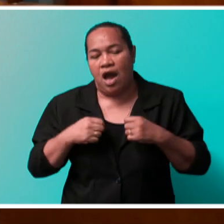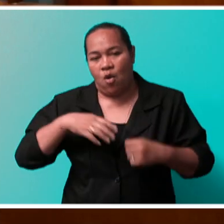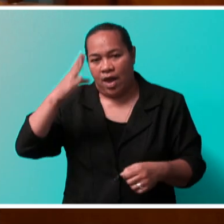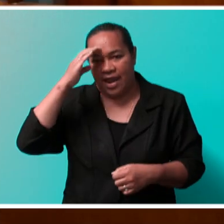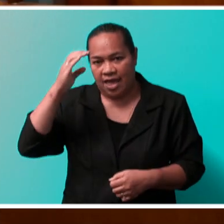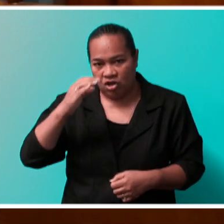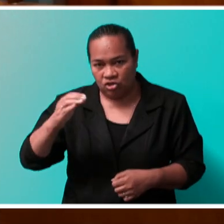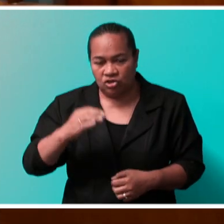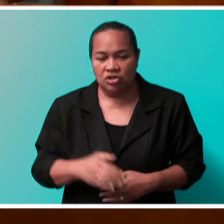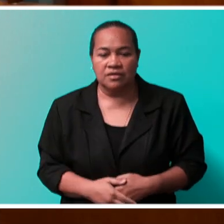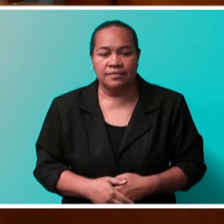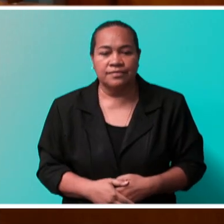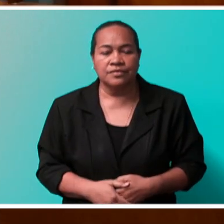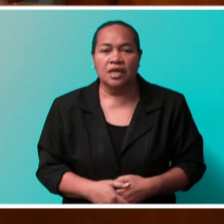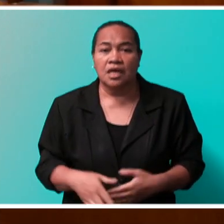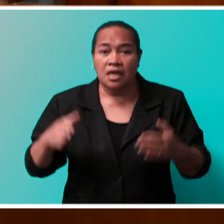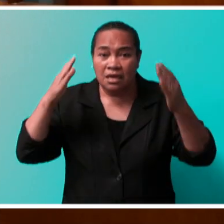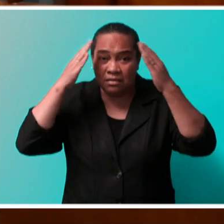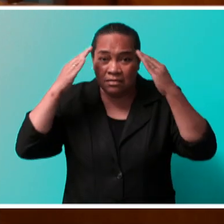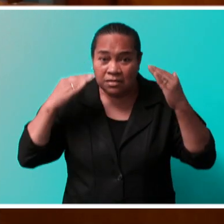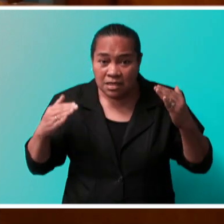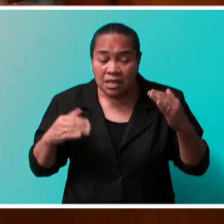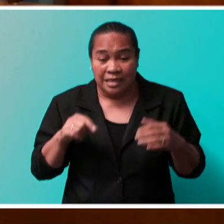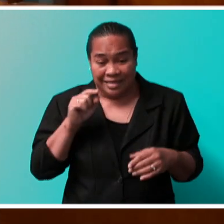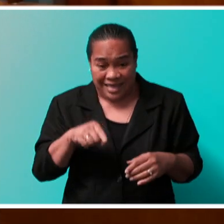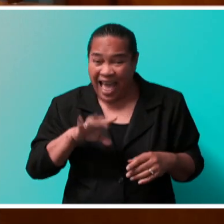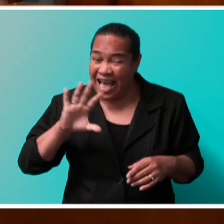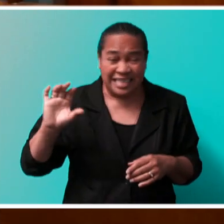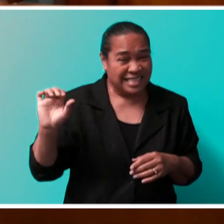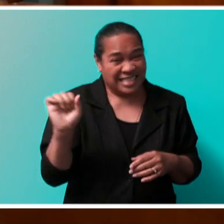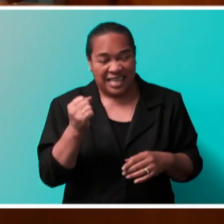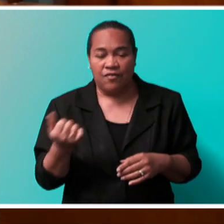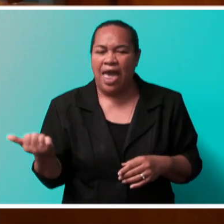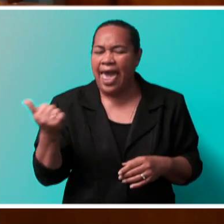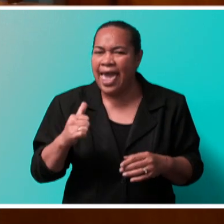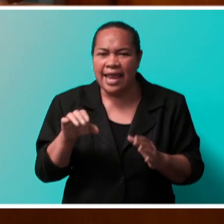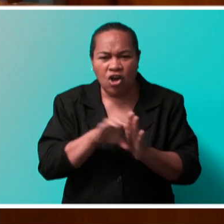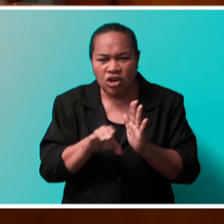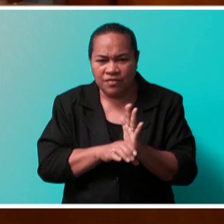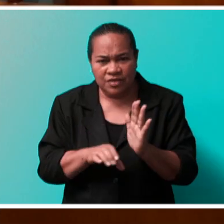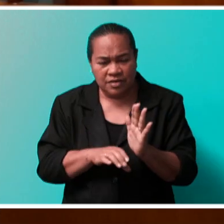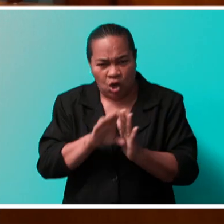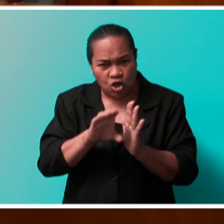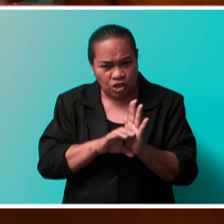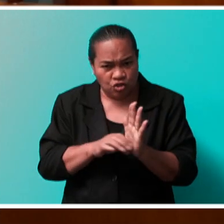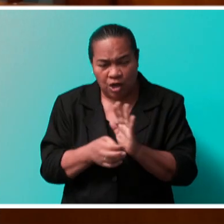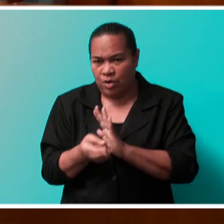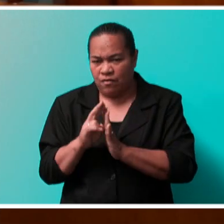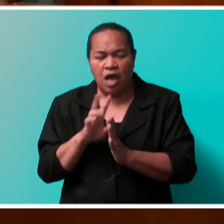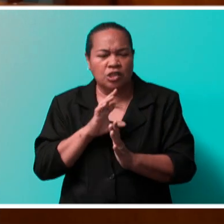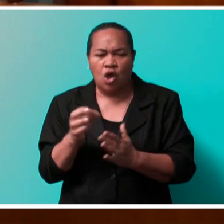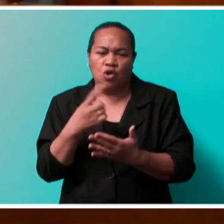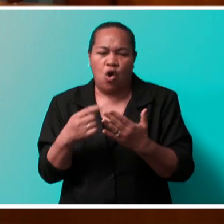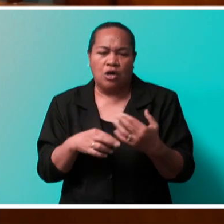Honorable Madam Deputy Speaker, the success of any constitutional review does not rest solely on